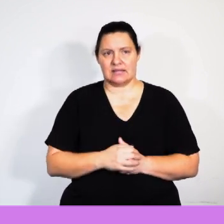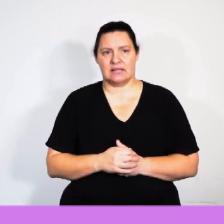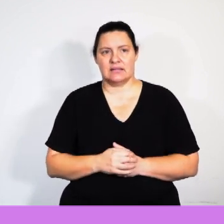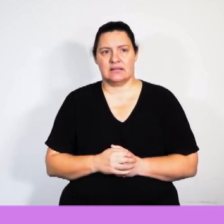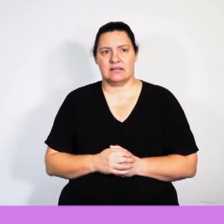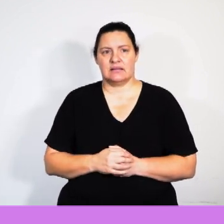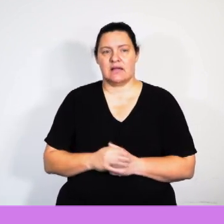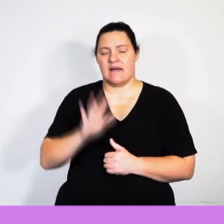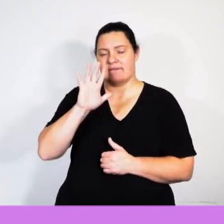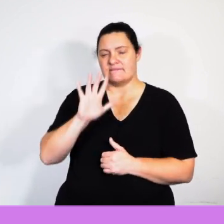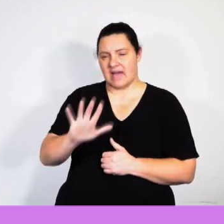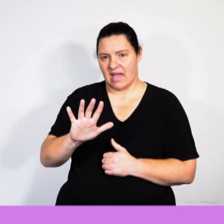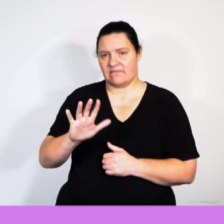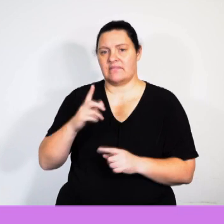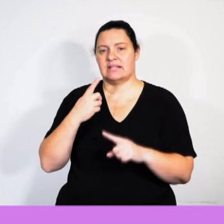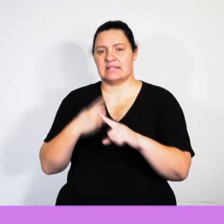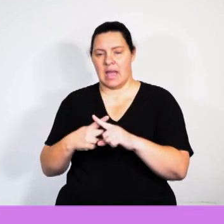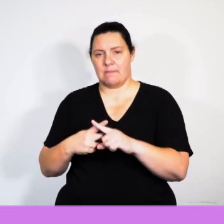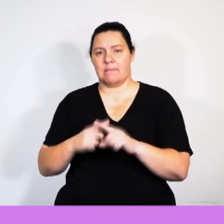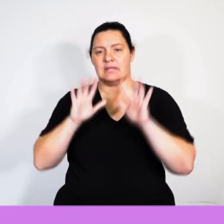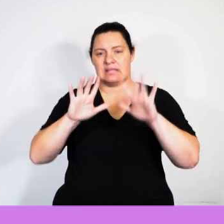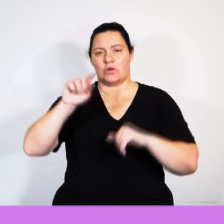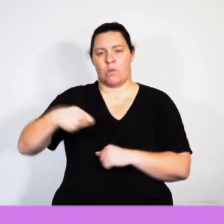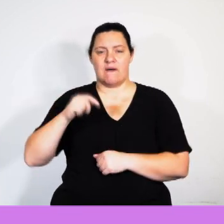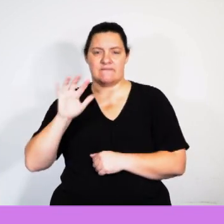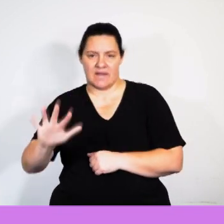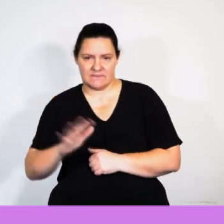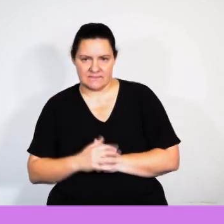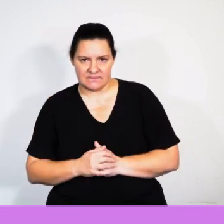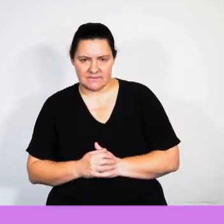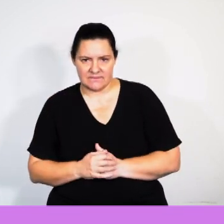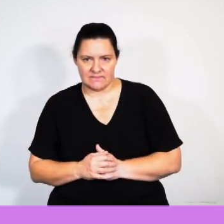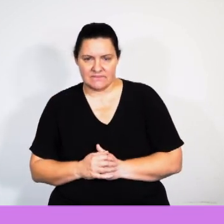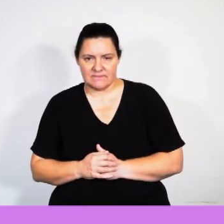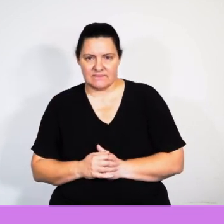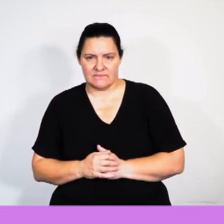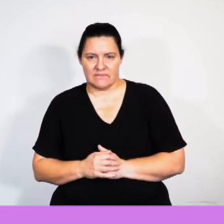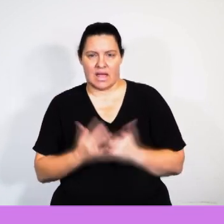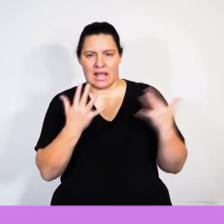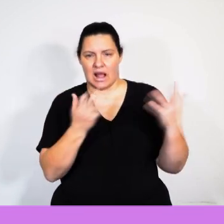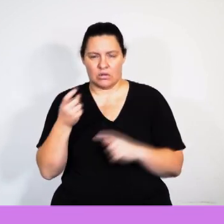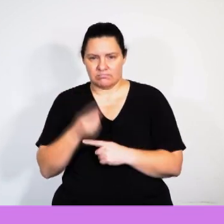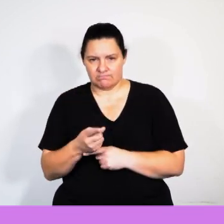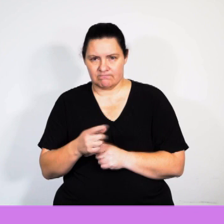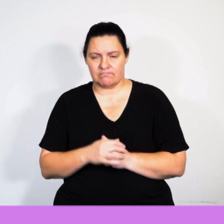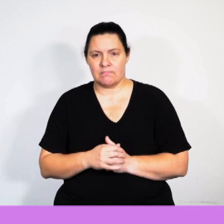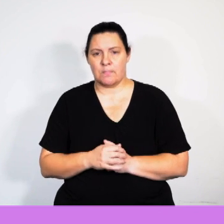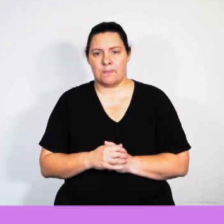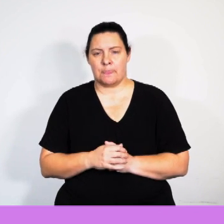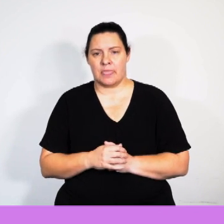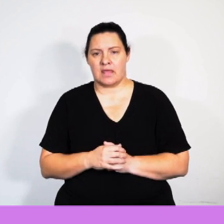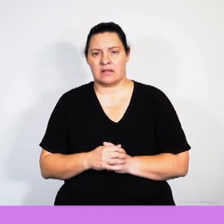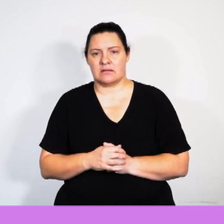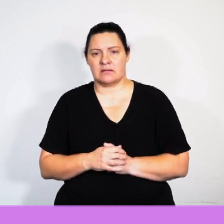1,5x. Then 5 multiplied by 10,5. Help me calculate this